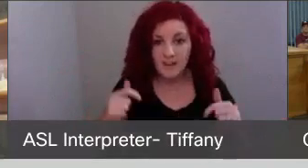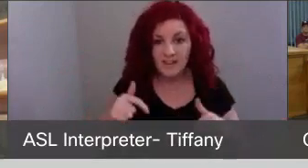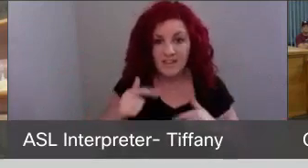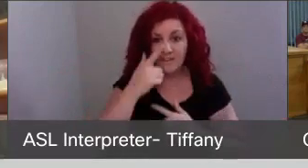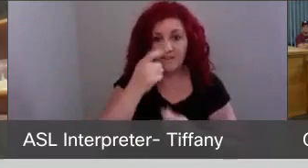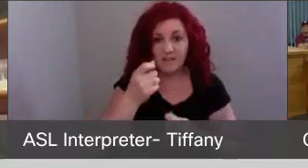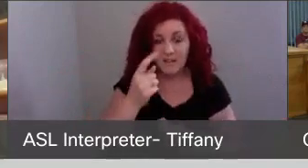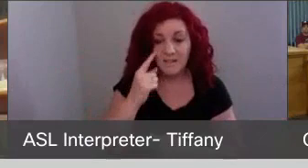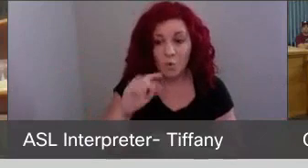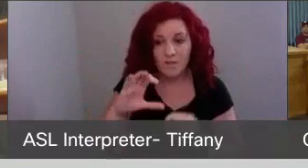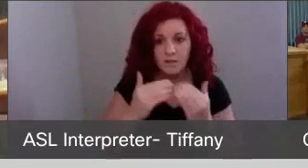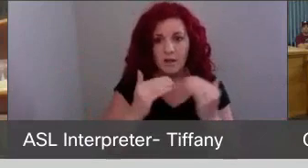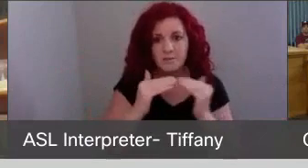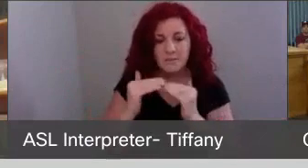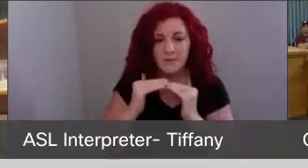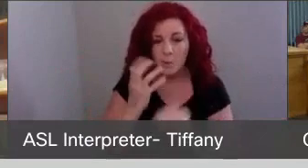his classmates, and